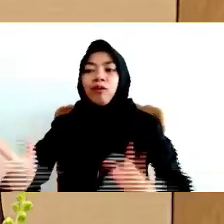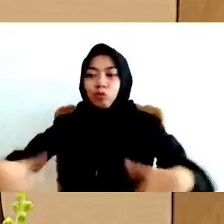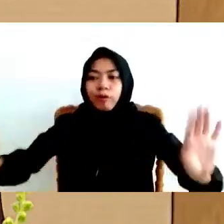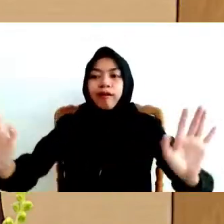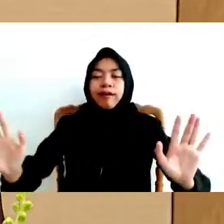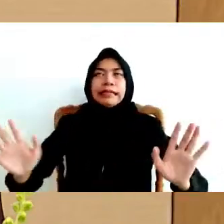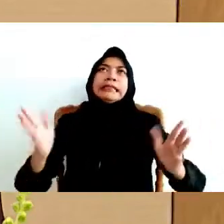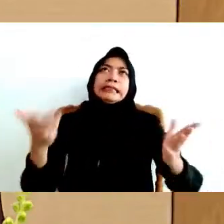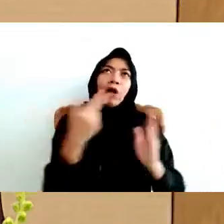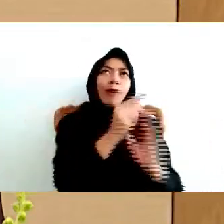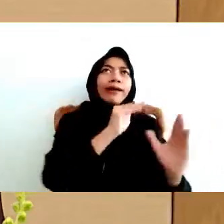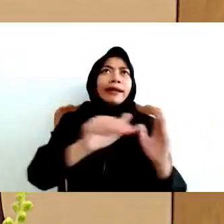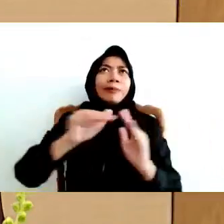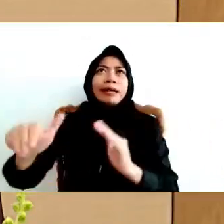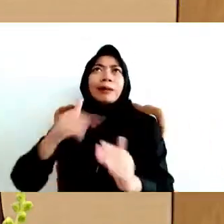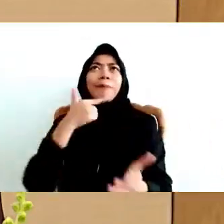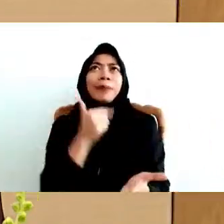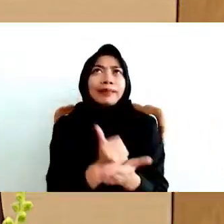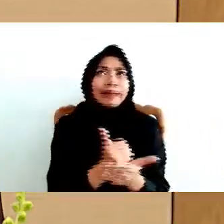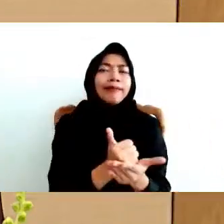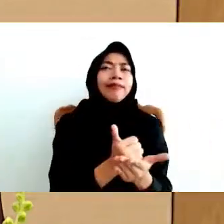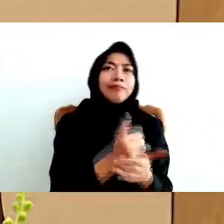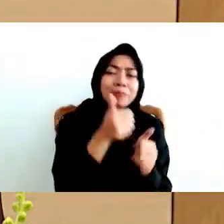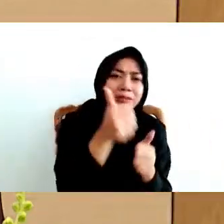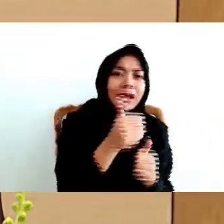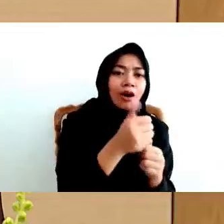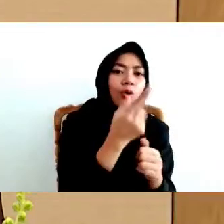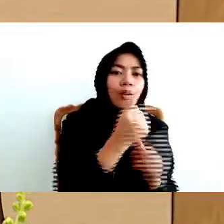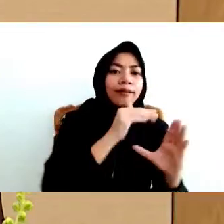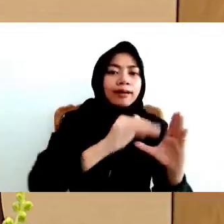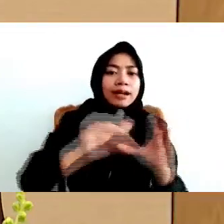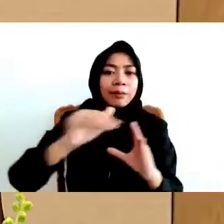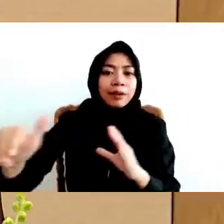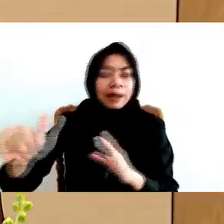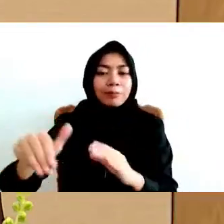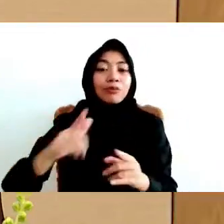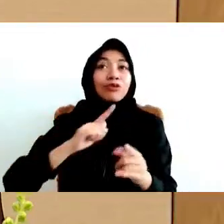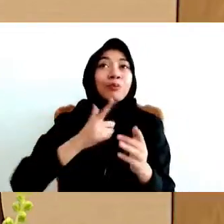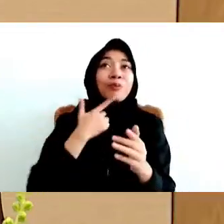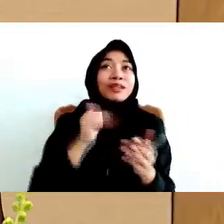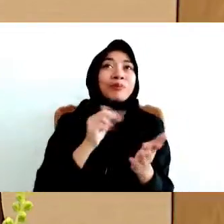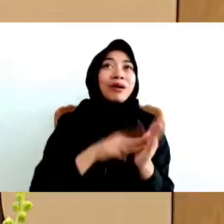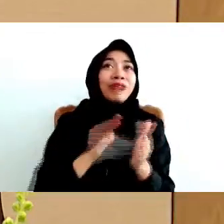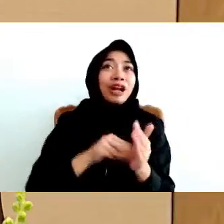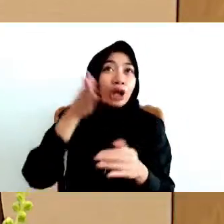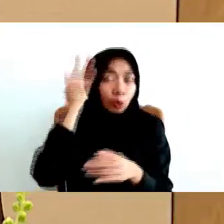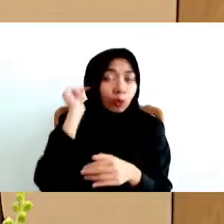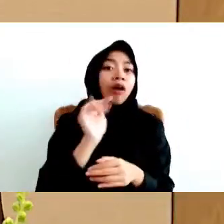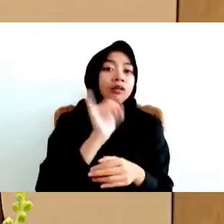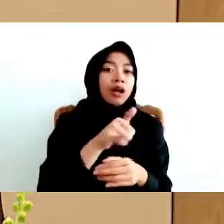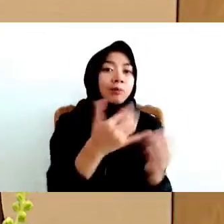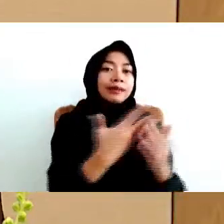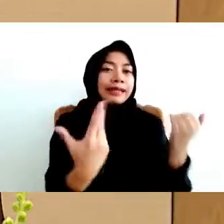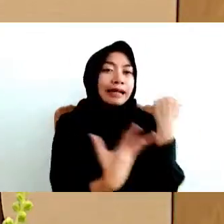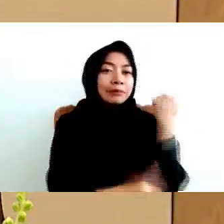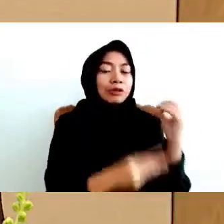important, just like for the previous crisis, but there should be also like